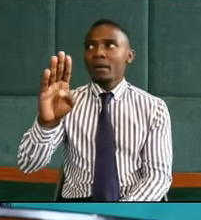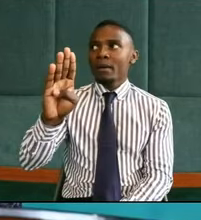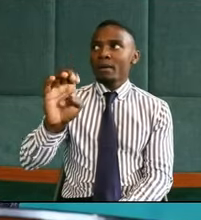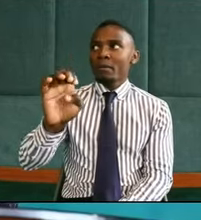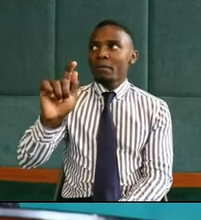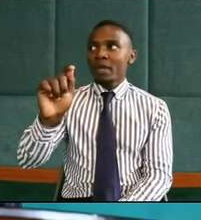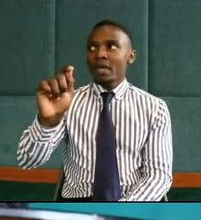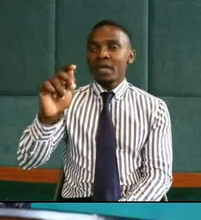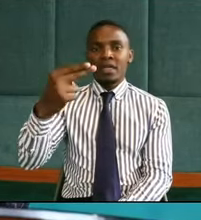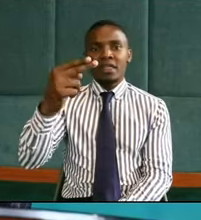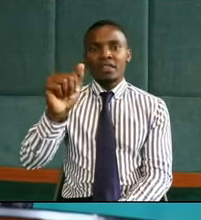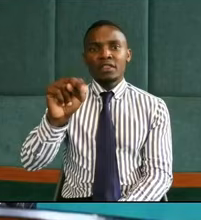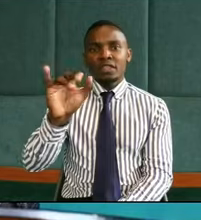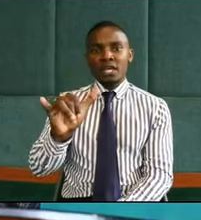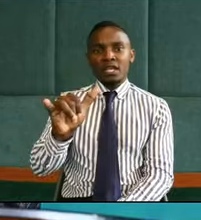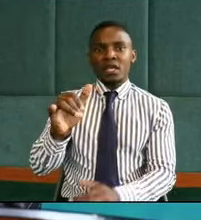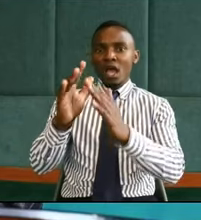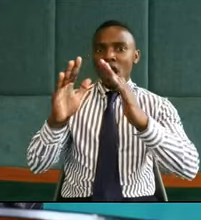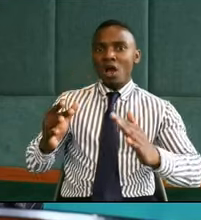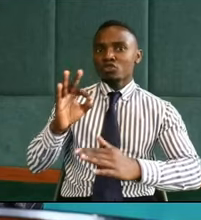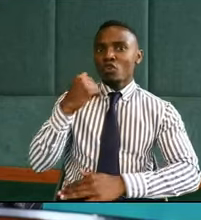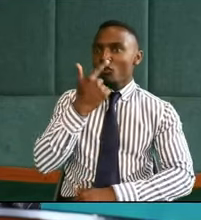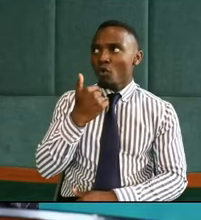in the house of Simon the leper,